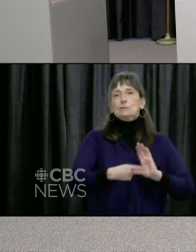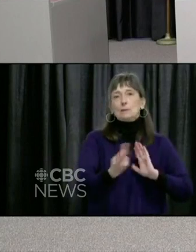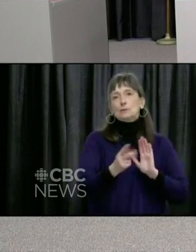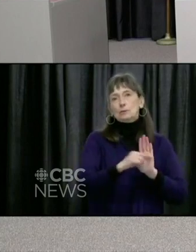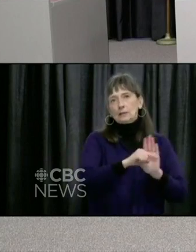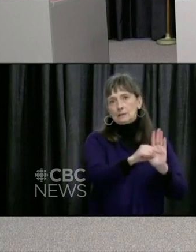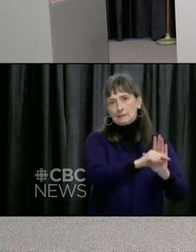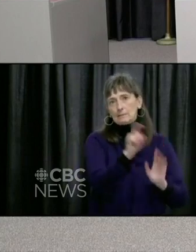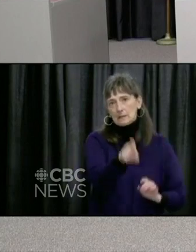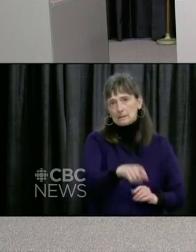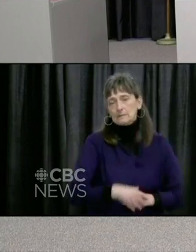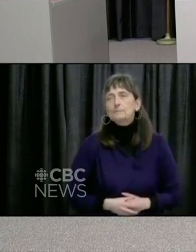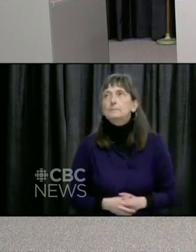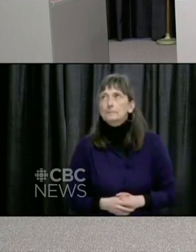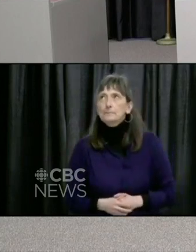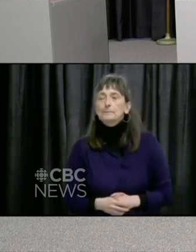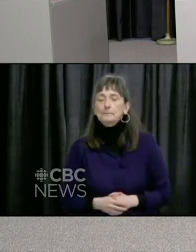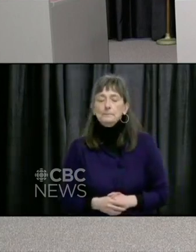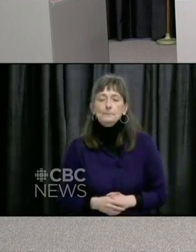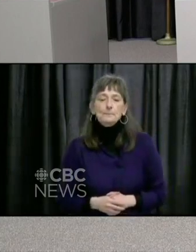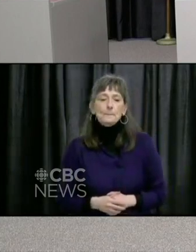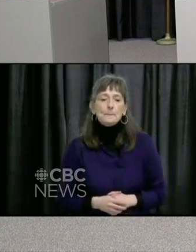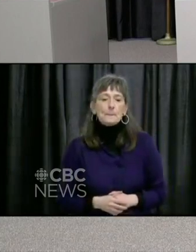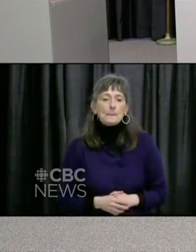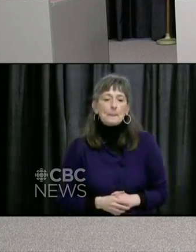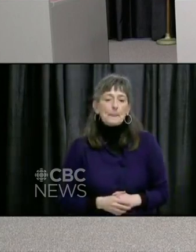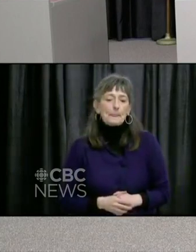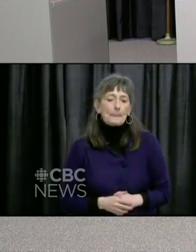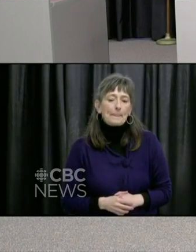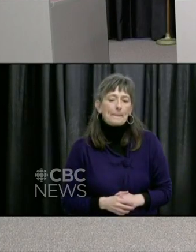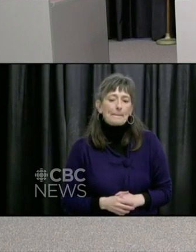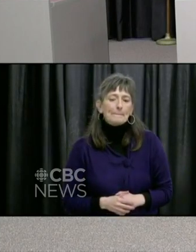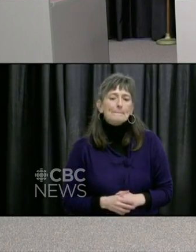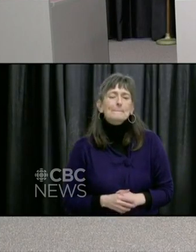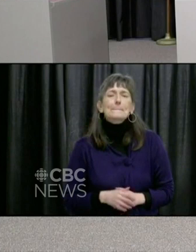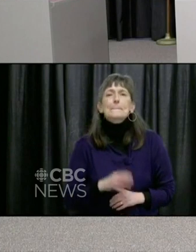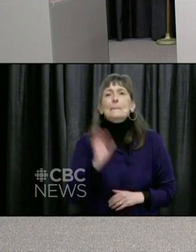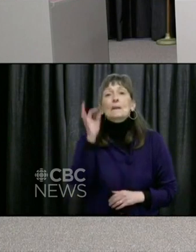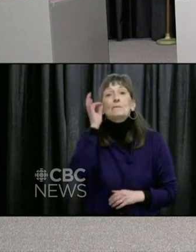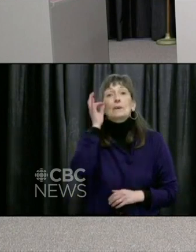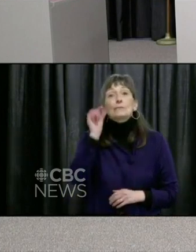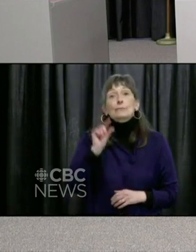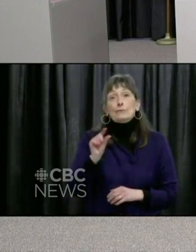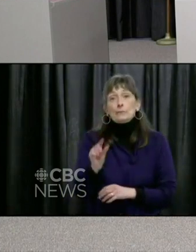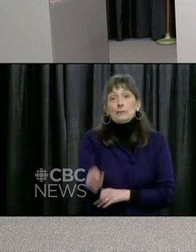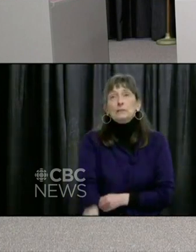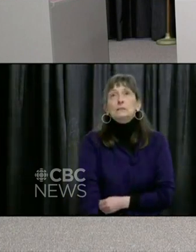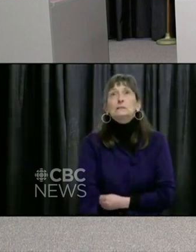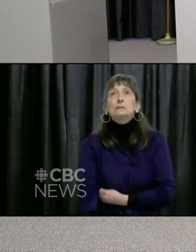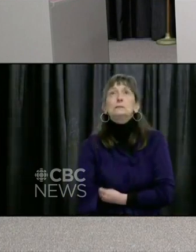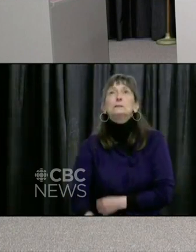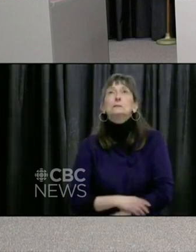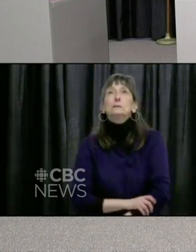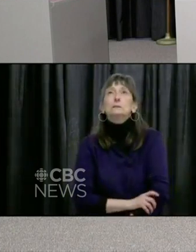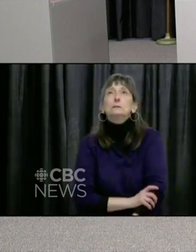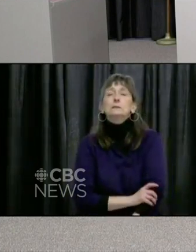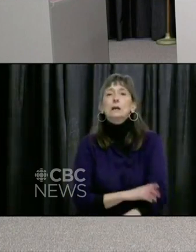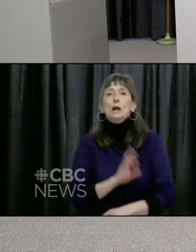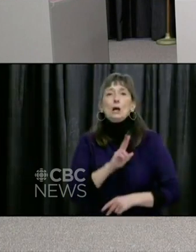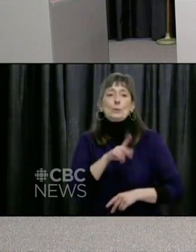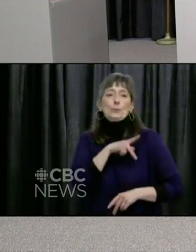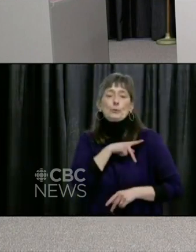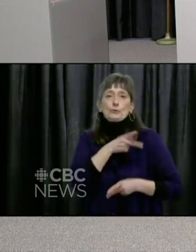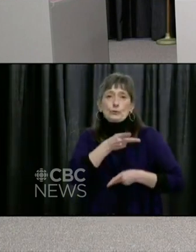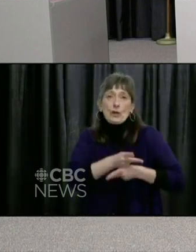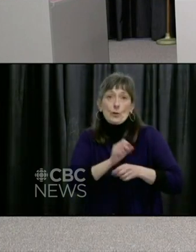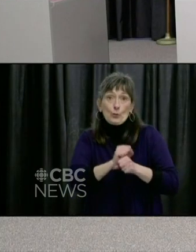And one other question for Premier Ball. The federal government has passed legislation to top up wages of personal care